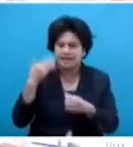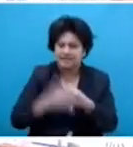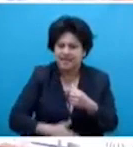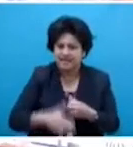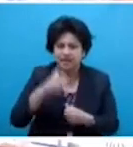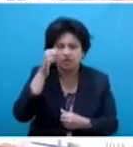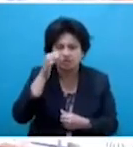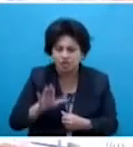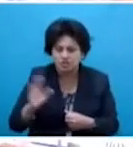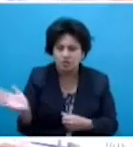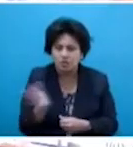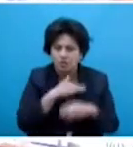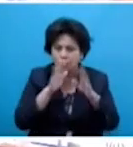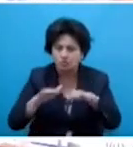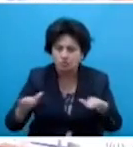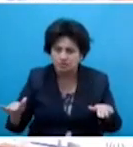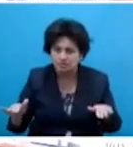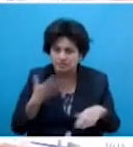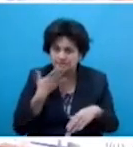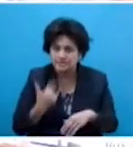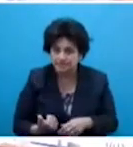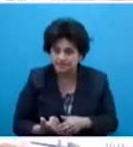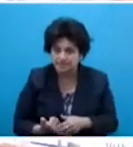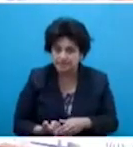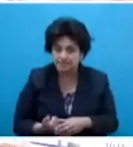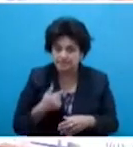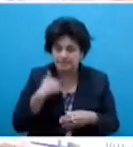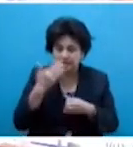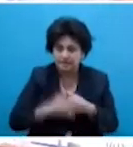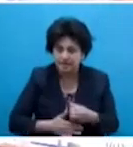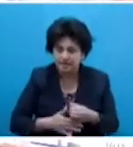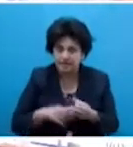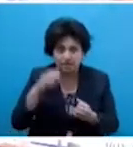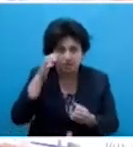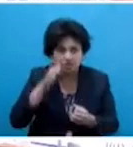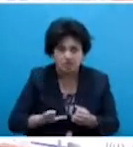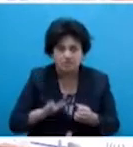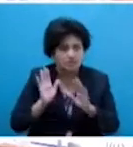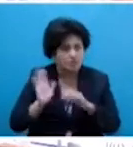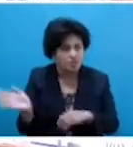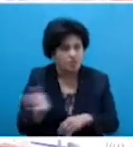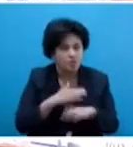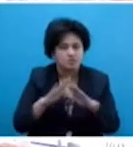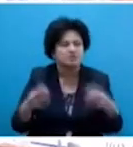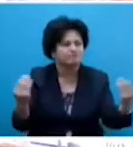correct myself. I did not curse all children, Honourable Speaker. Order.